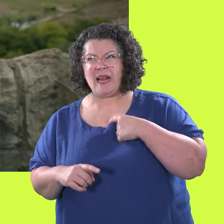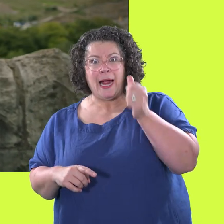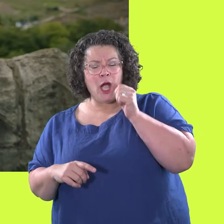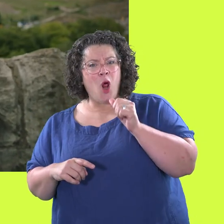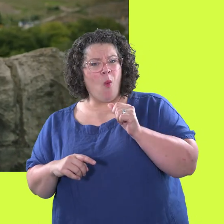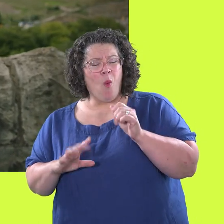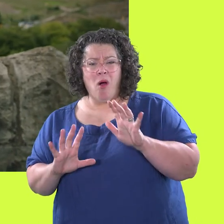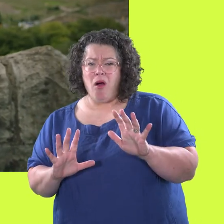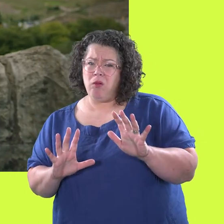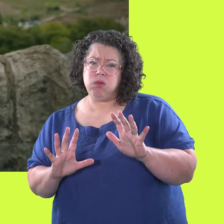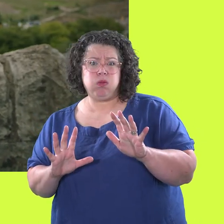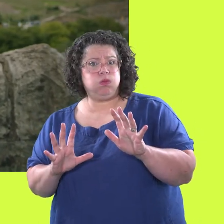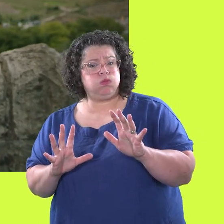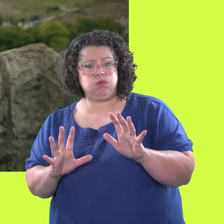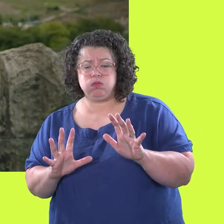know.